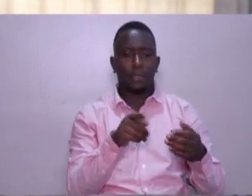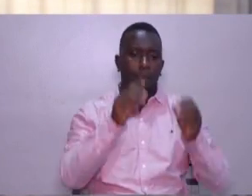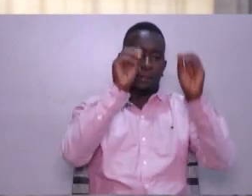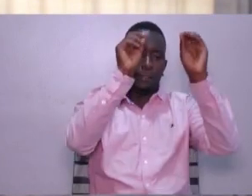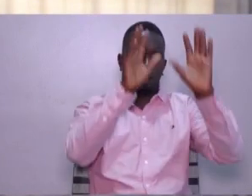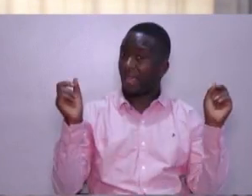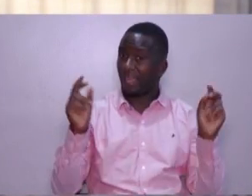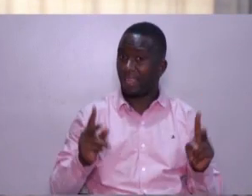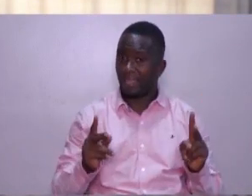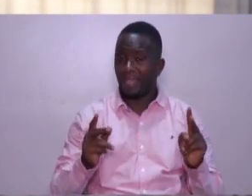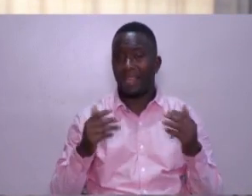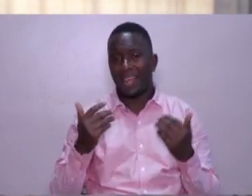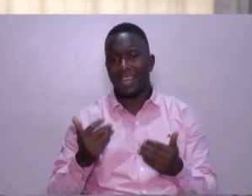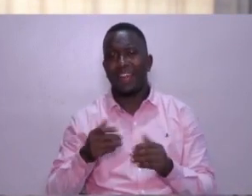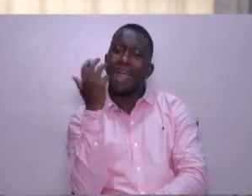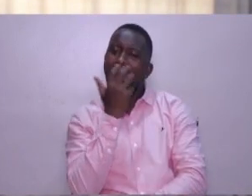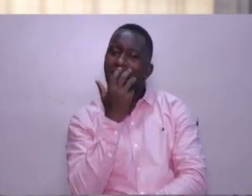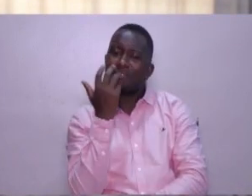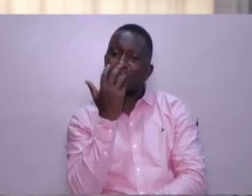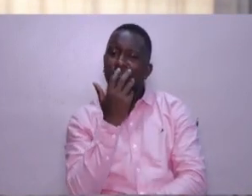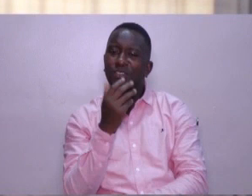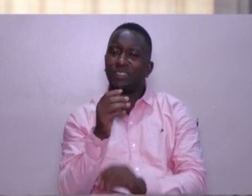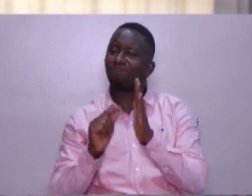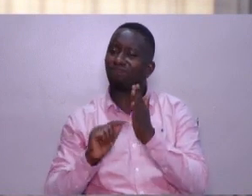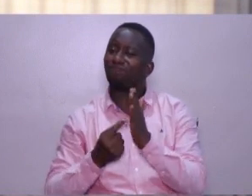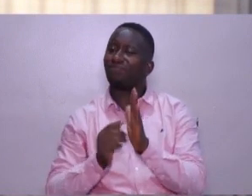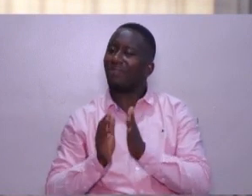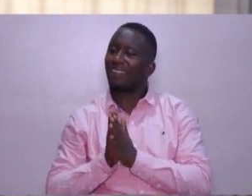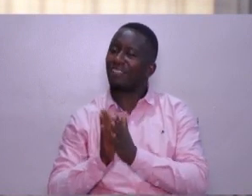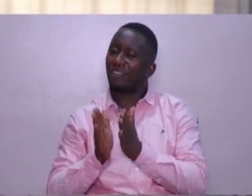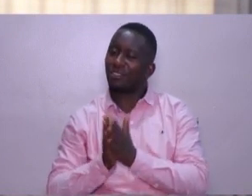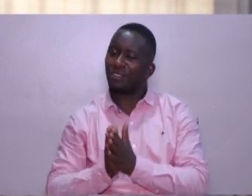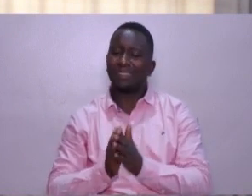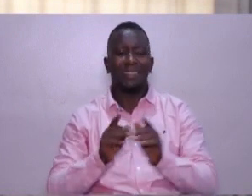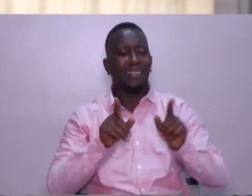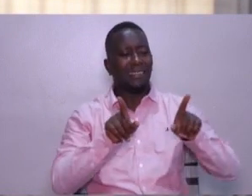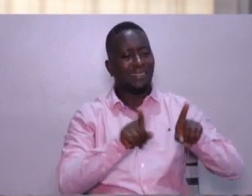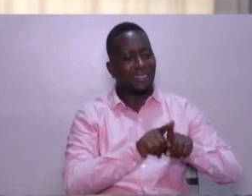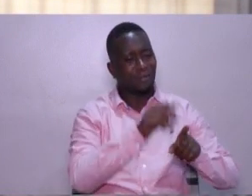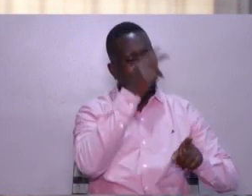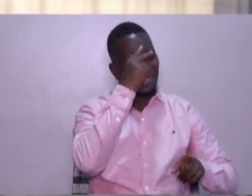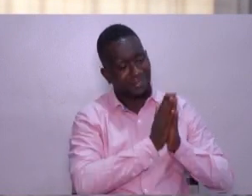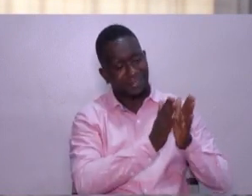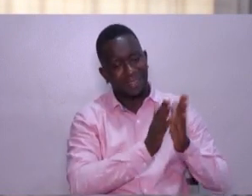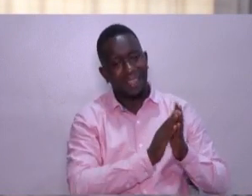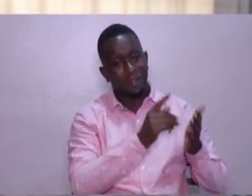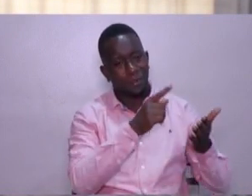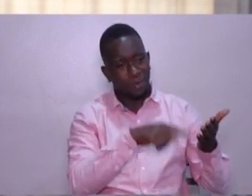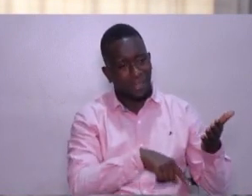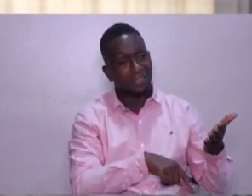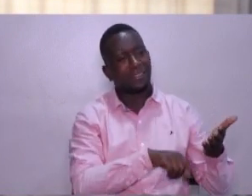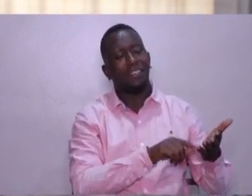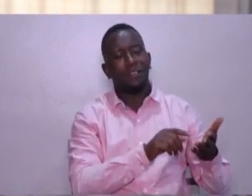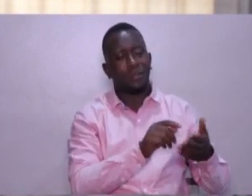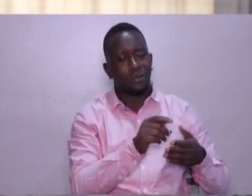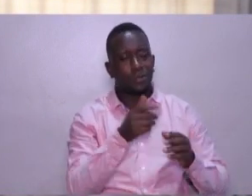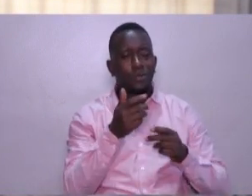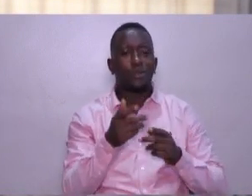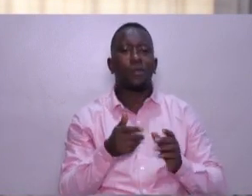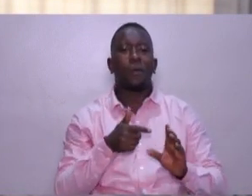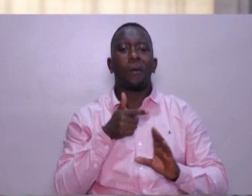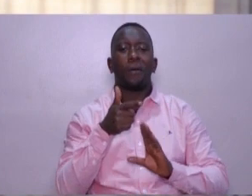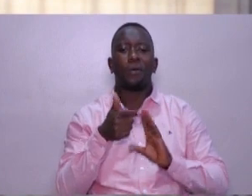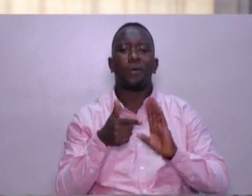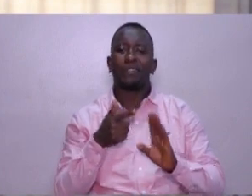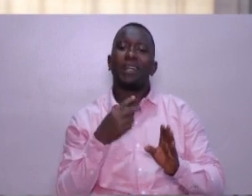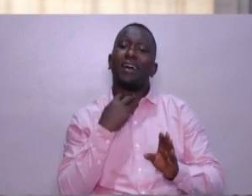teacher, is talk. Animation instruction, learner instruction, and specific instructions to record an audio, or at least to highlight that